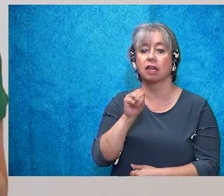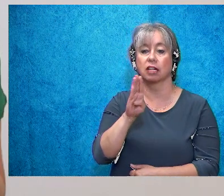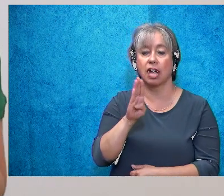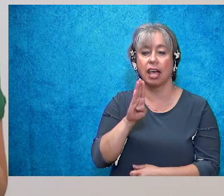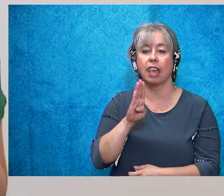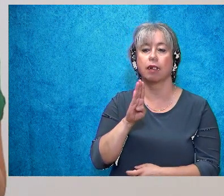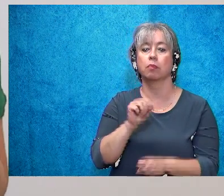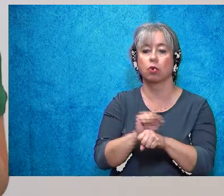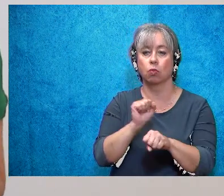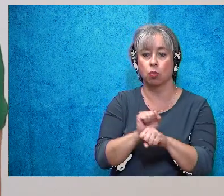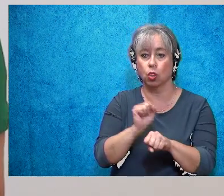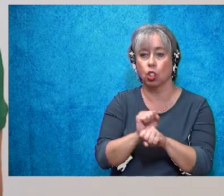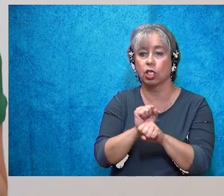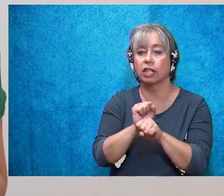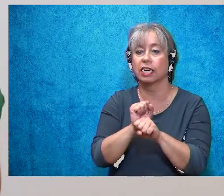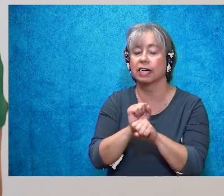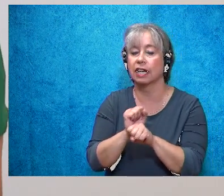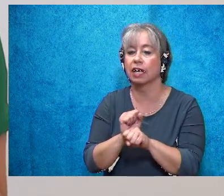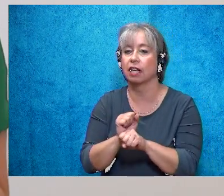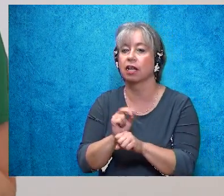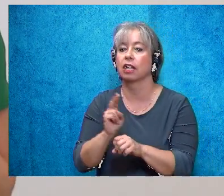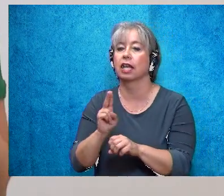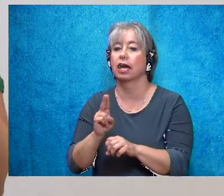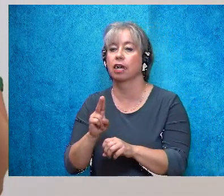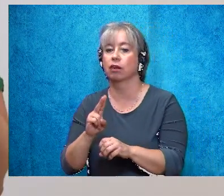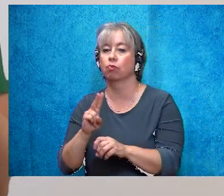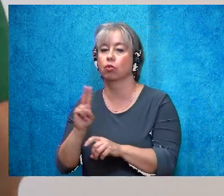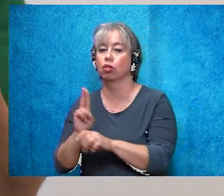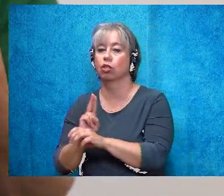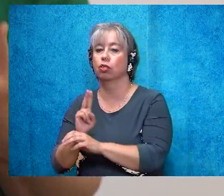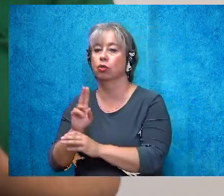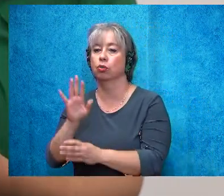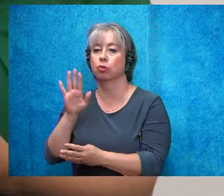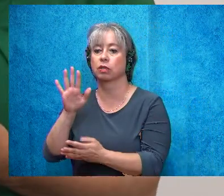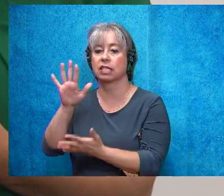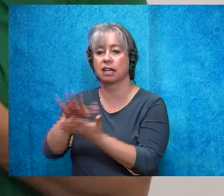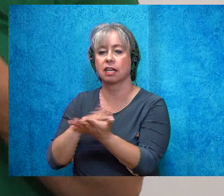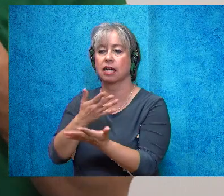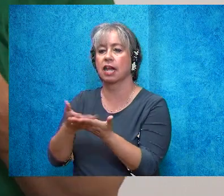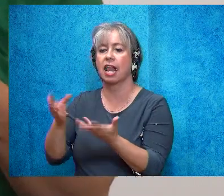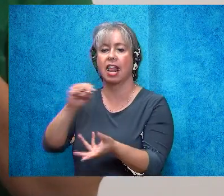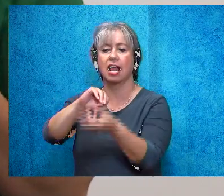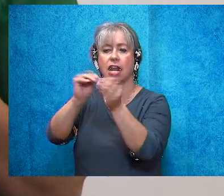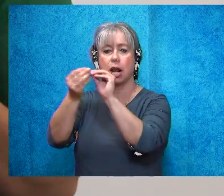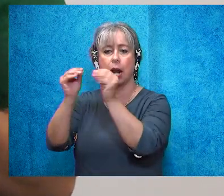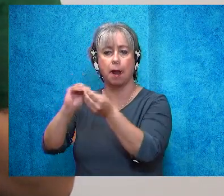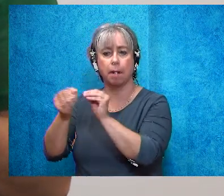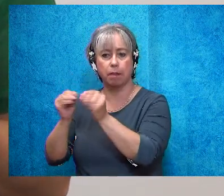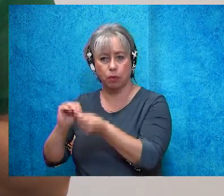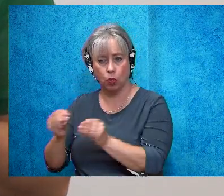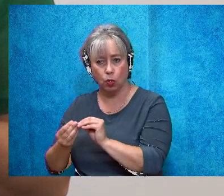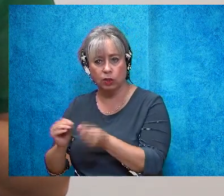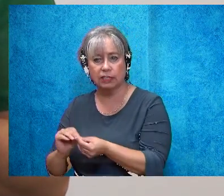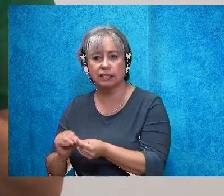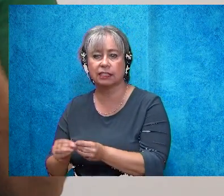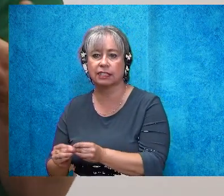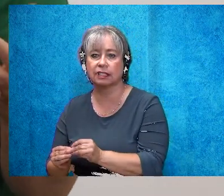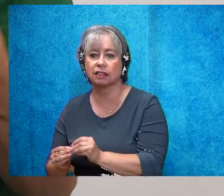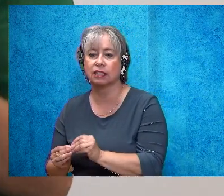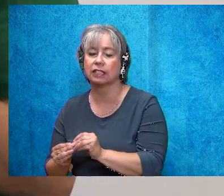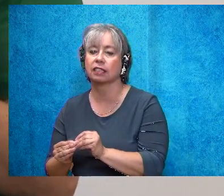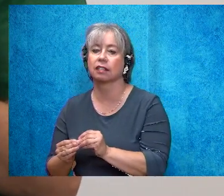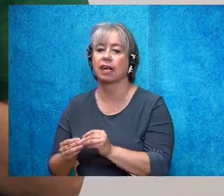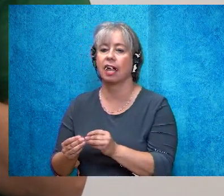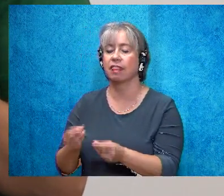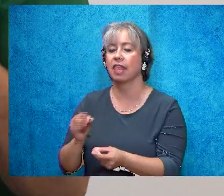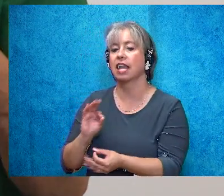change, and we'll get some data in a chart, and we will actually calculate it and try to interpret